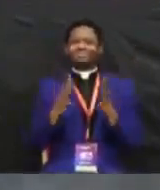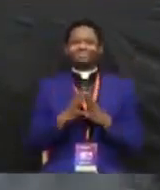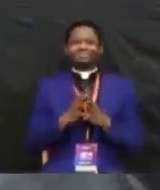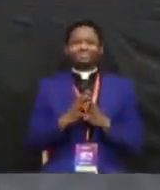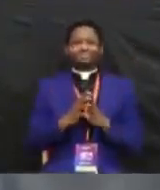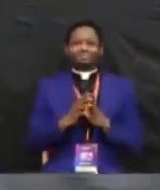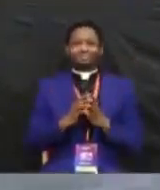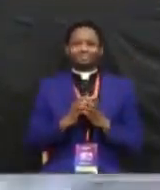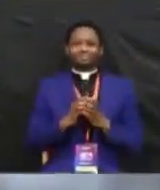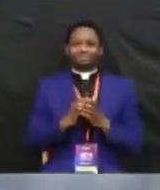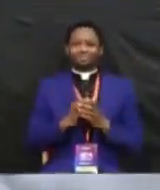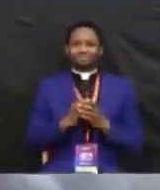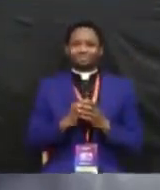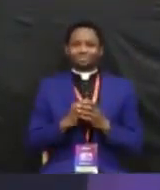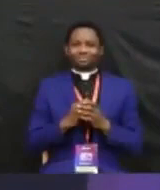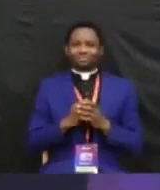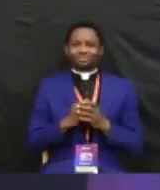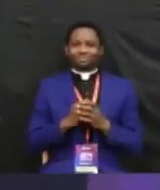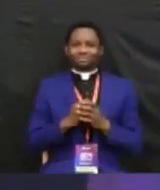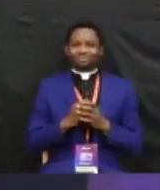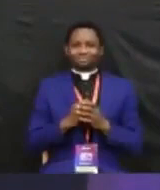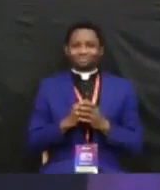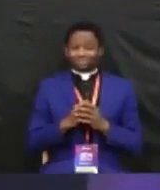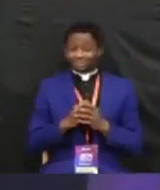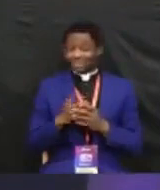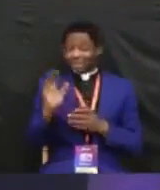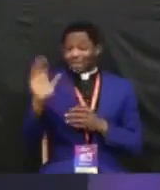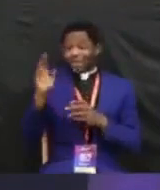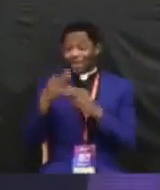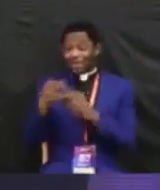Benito is the most popular name in the whole Church of Pentecost.